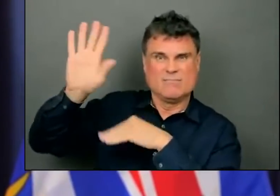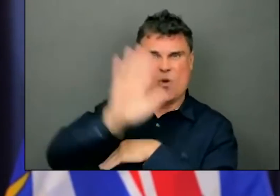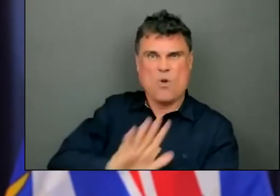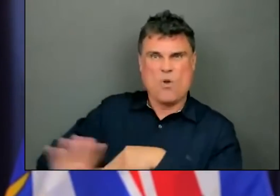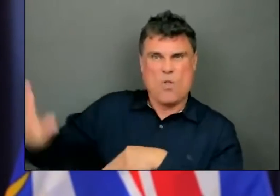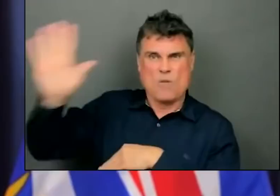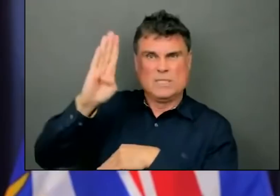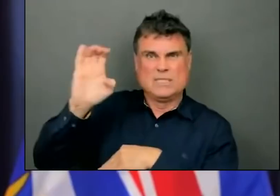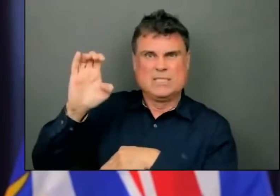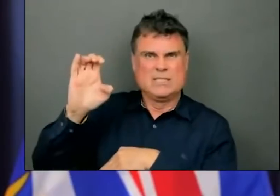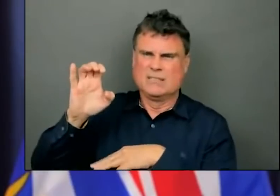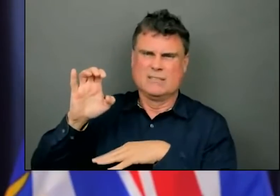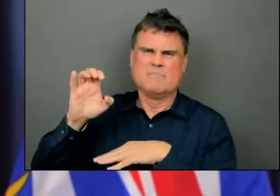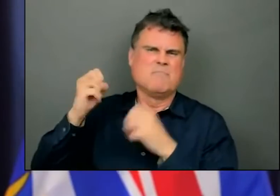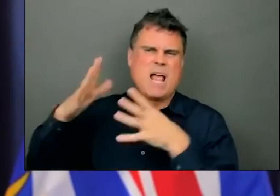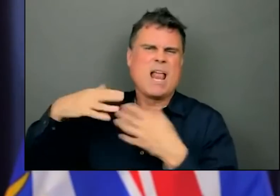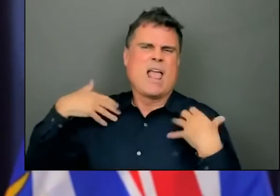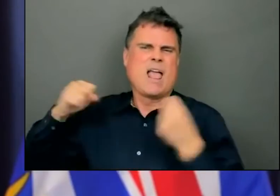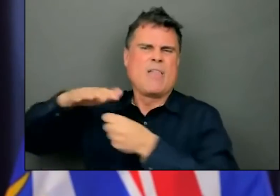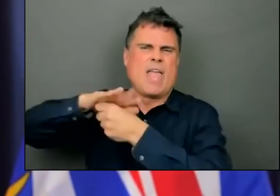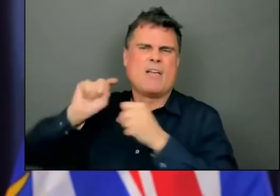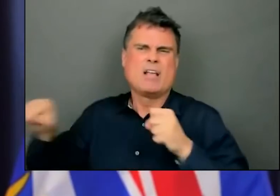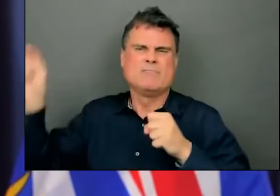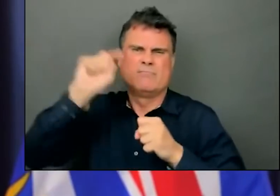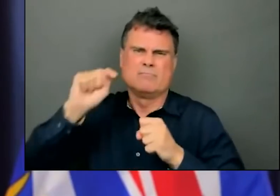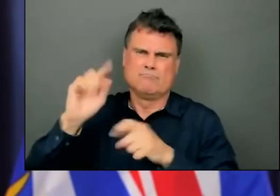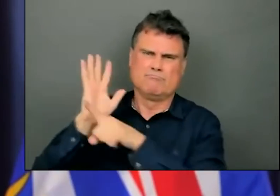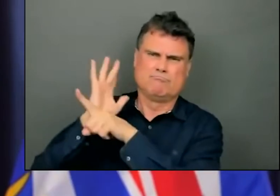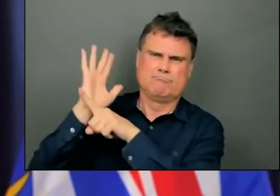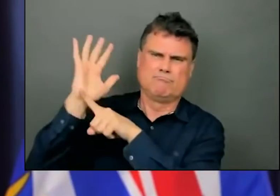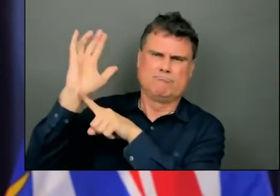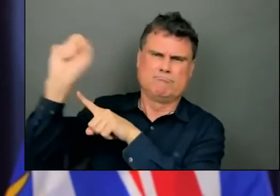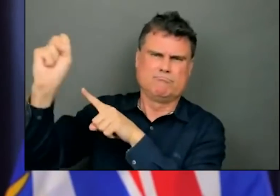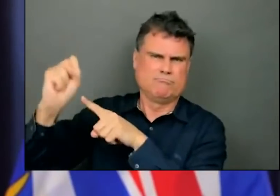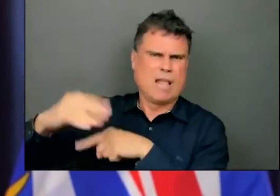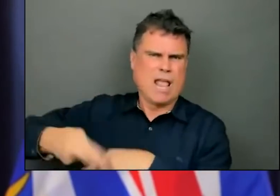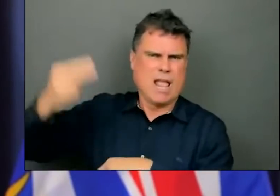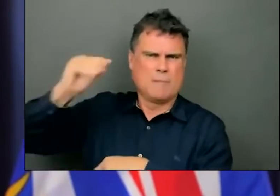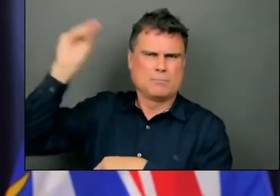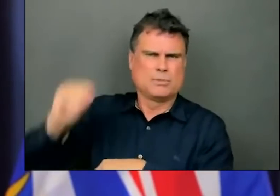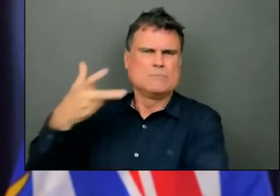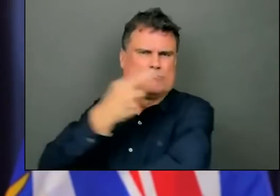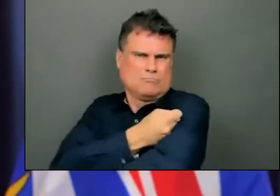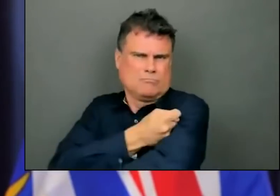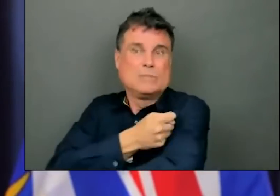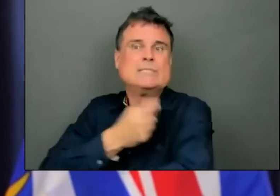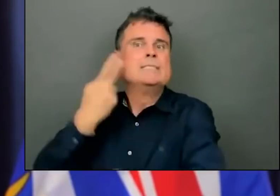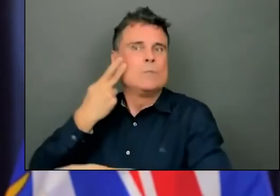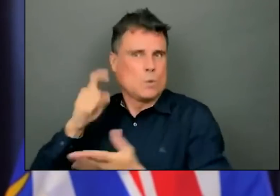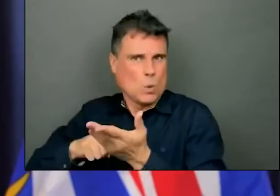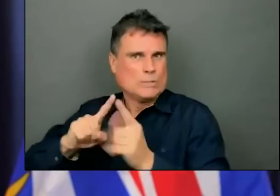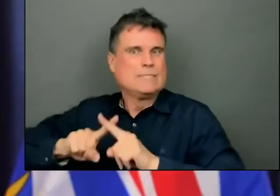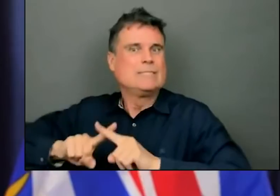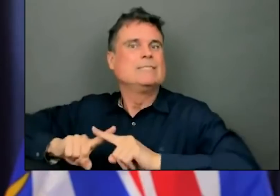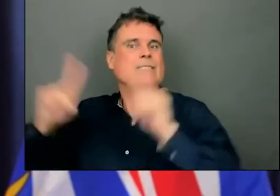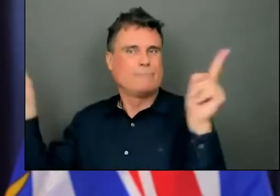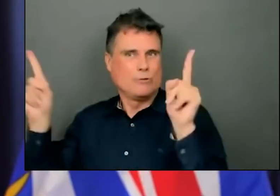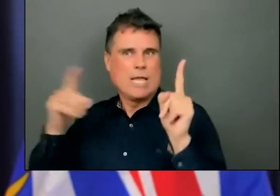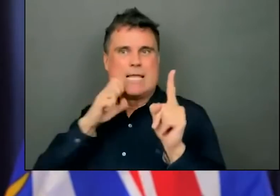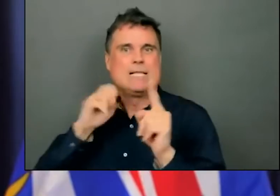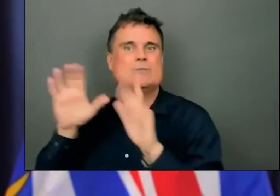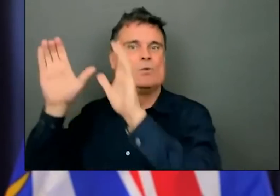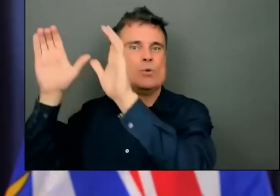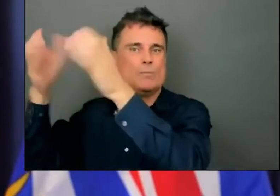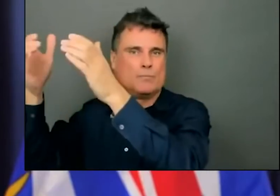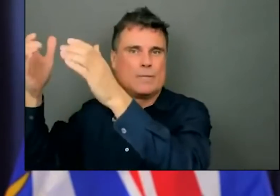regions in the province. There is a significant difference between children 5 and 11 as by health authority, with the highest levels